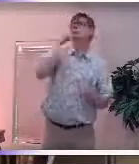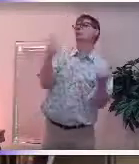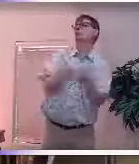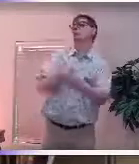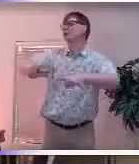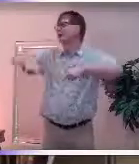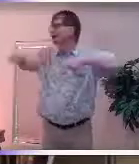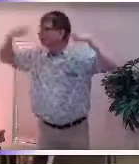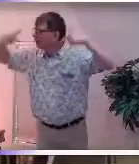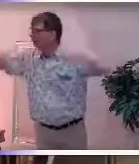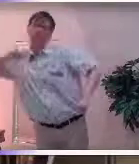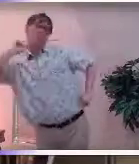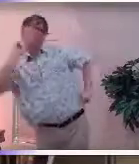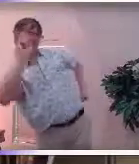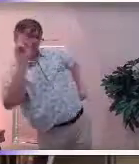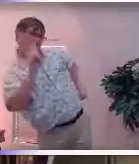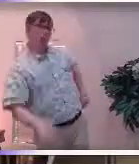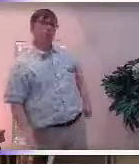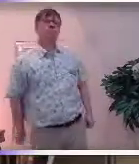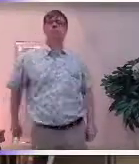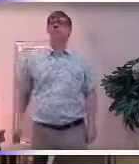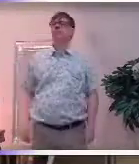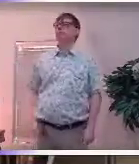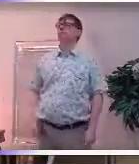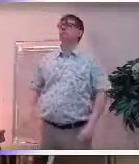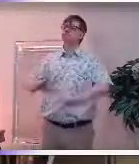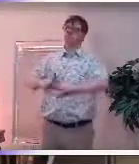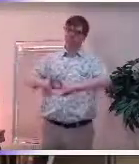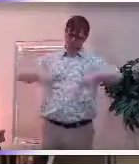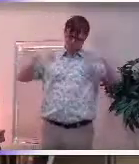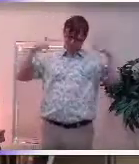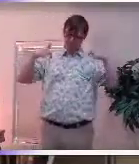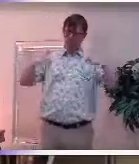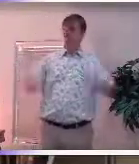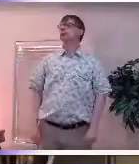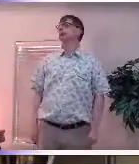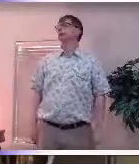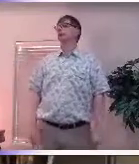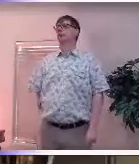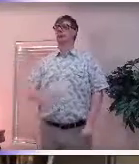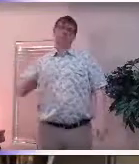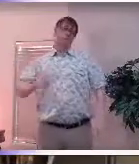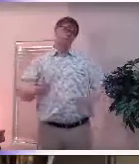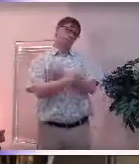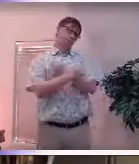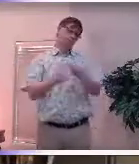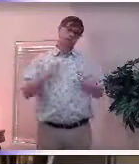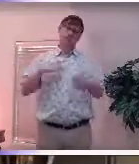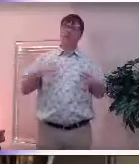happy first. We have to be happy. The body,